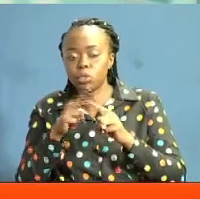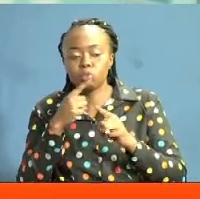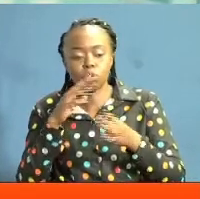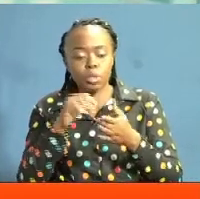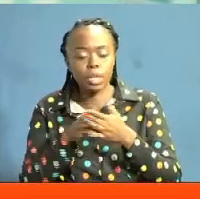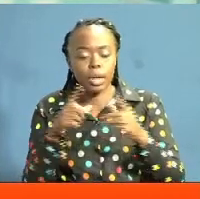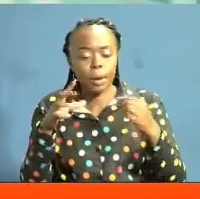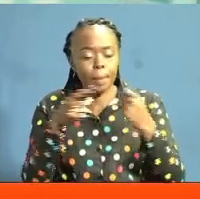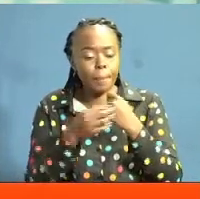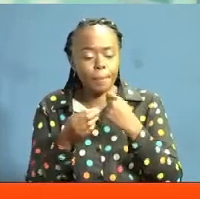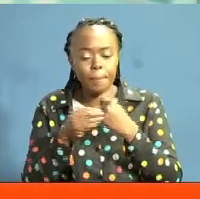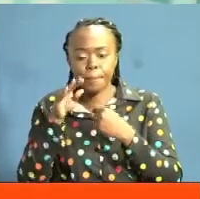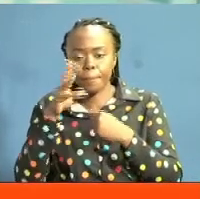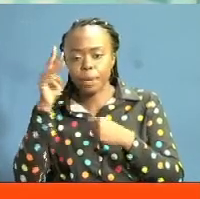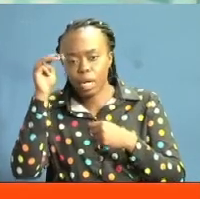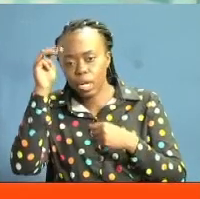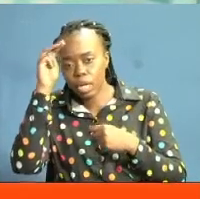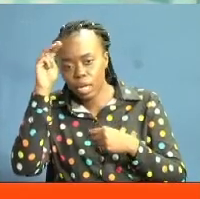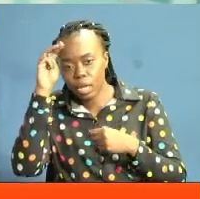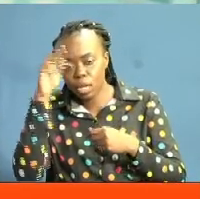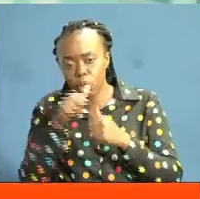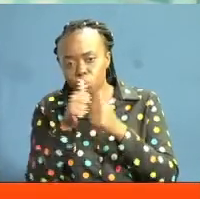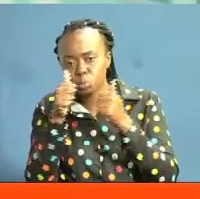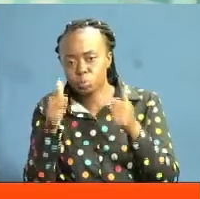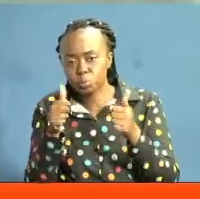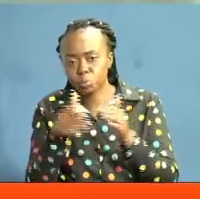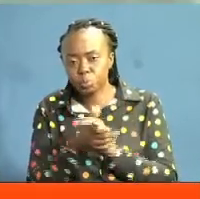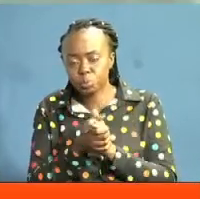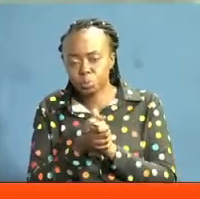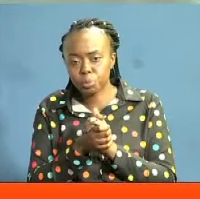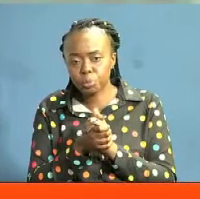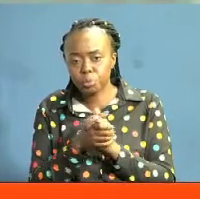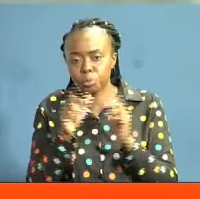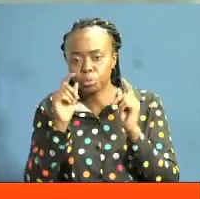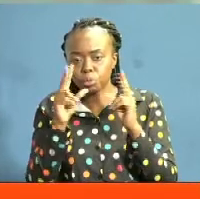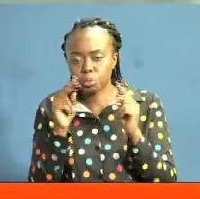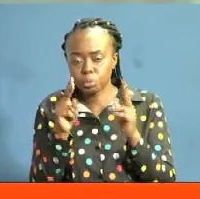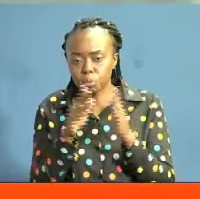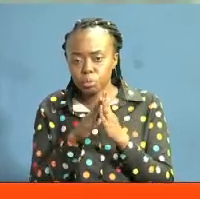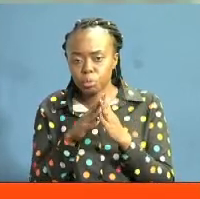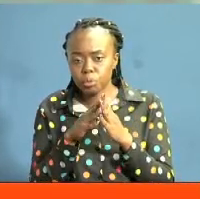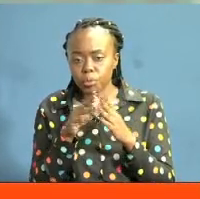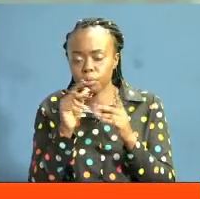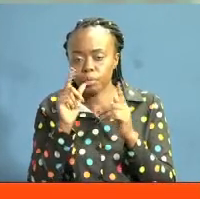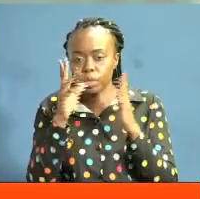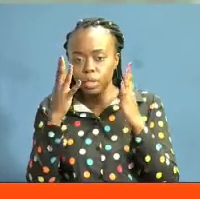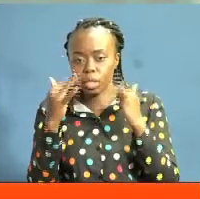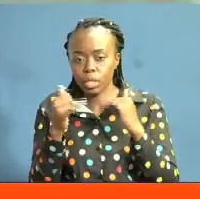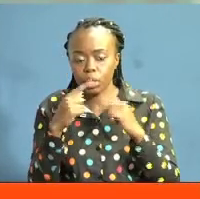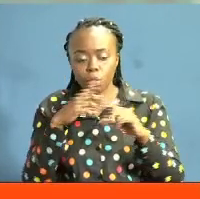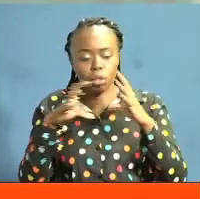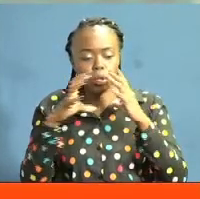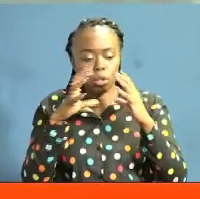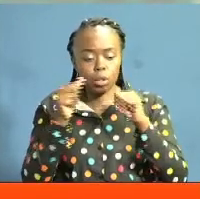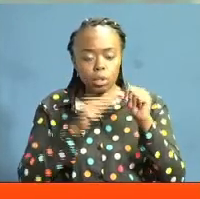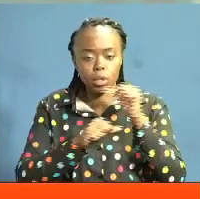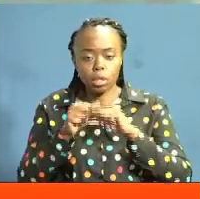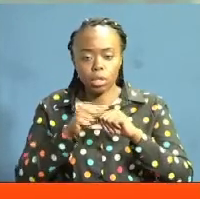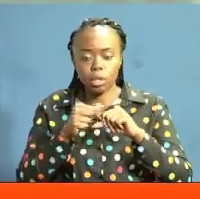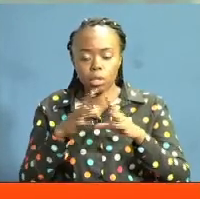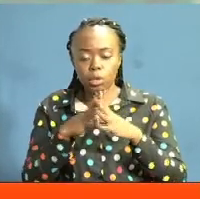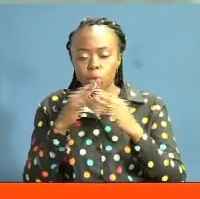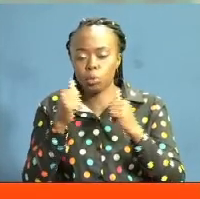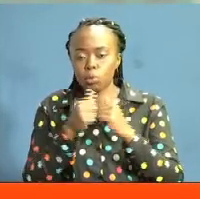doesn't affect your mental wellness. All right. Now, when you talk about handling